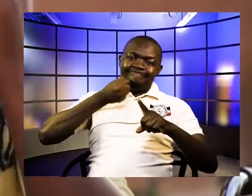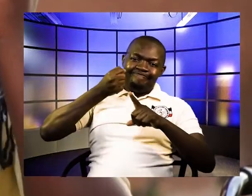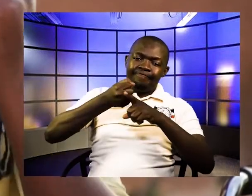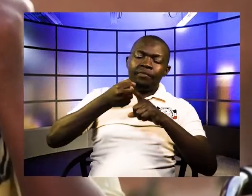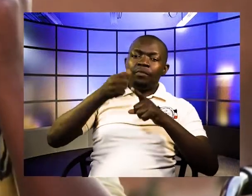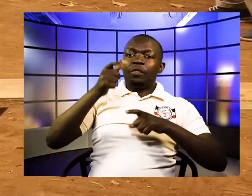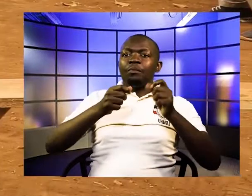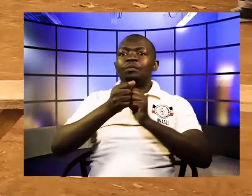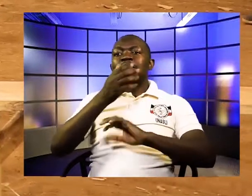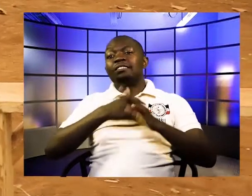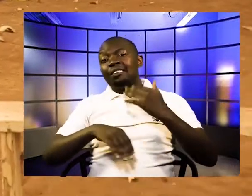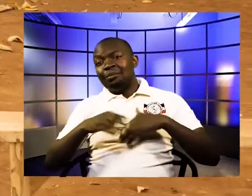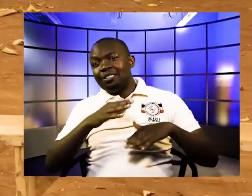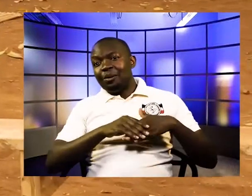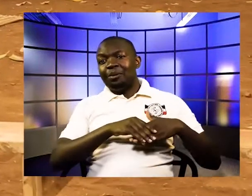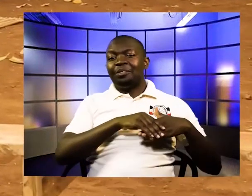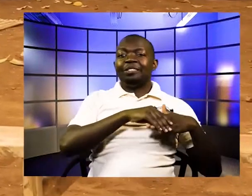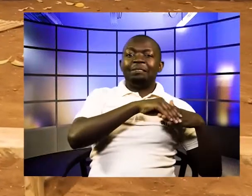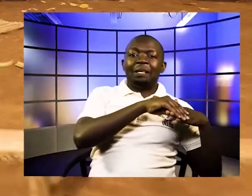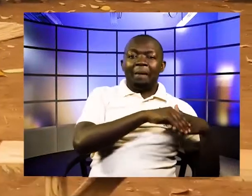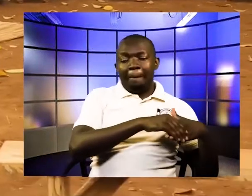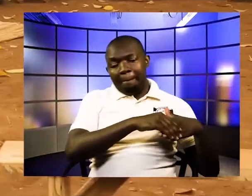my hand.